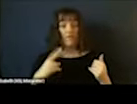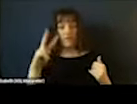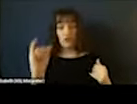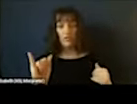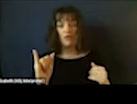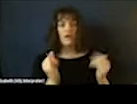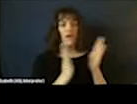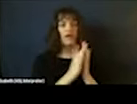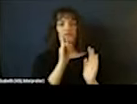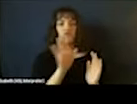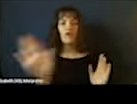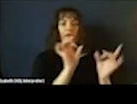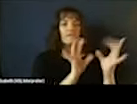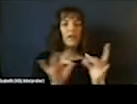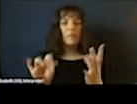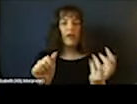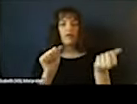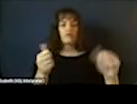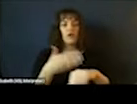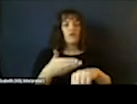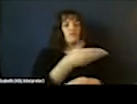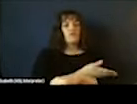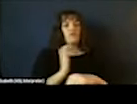as versatile as we possibly could.